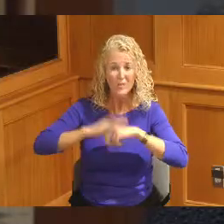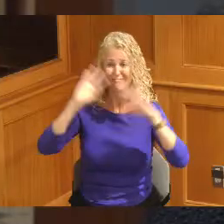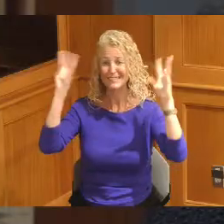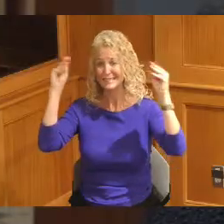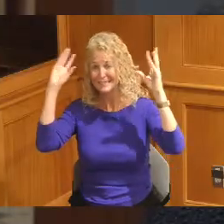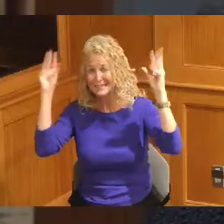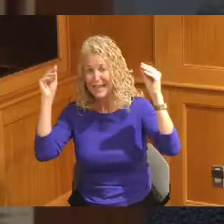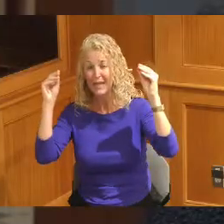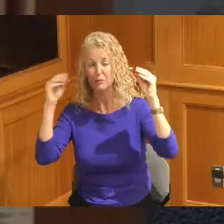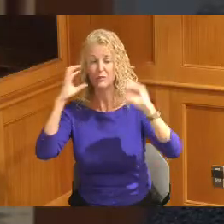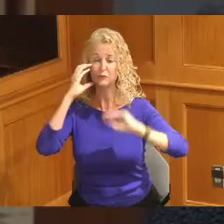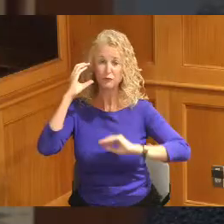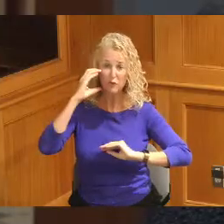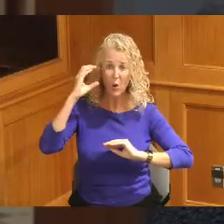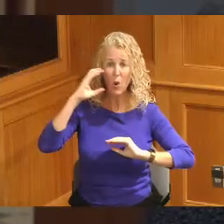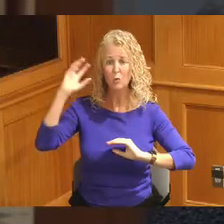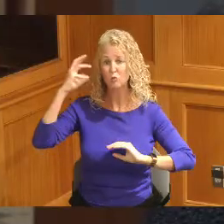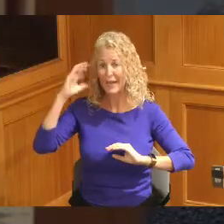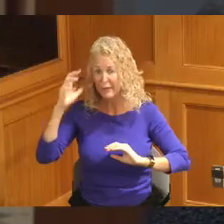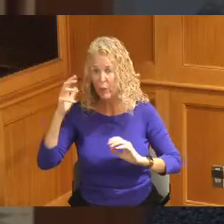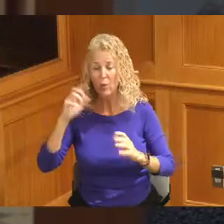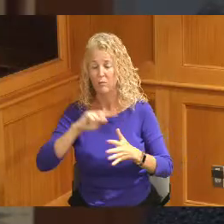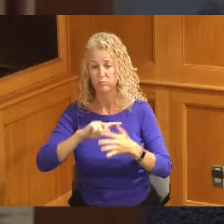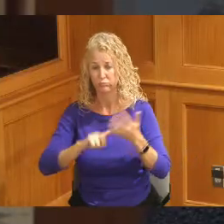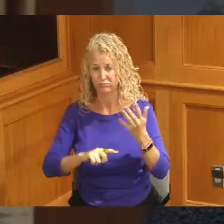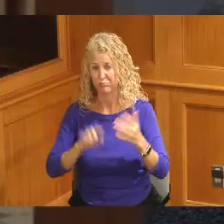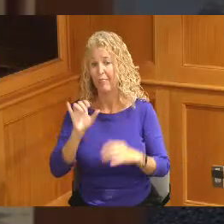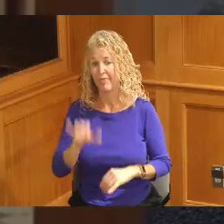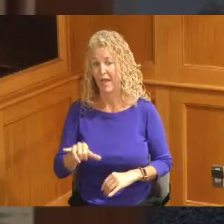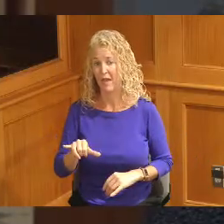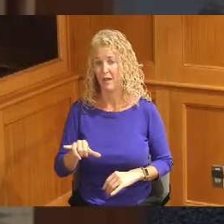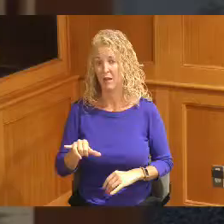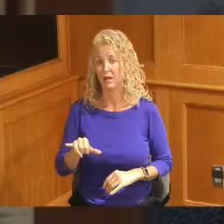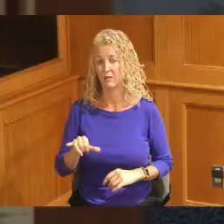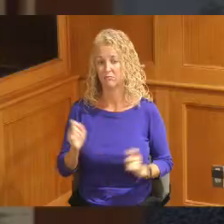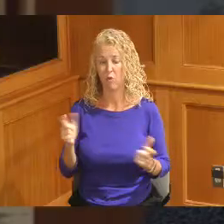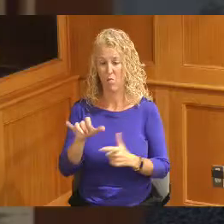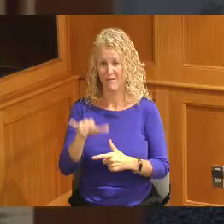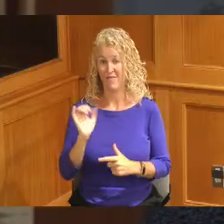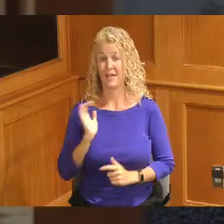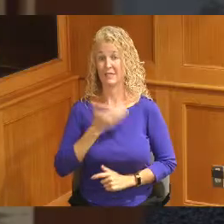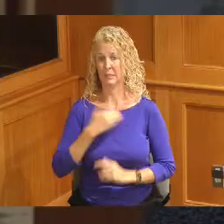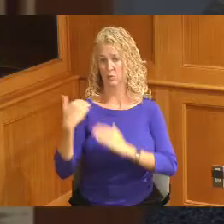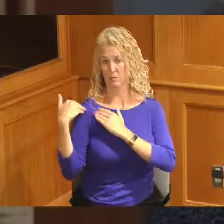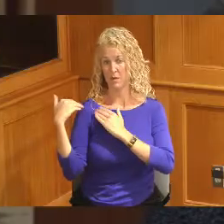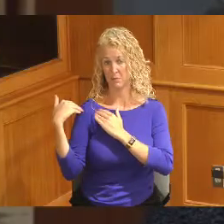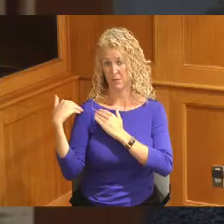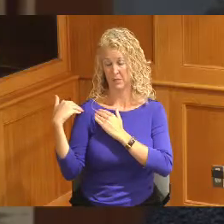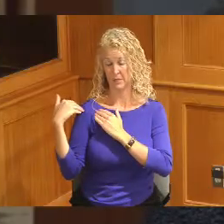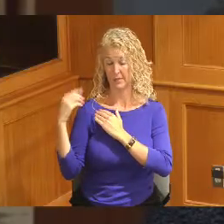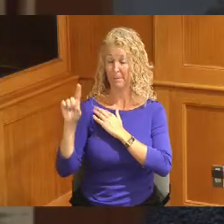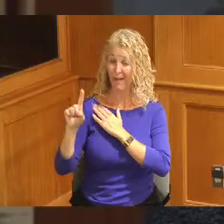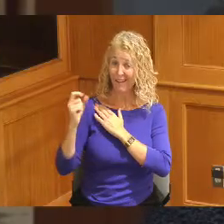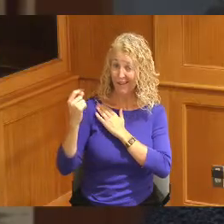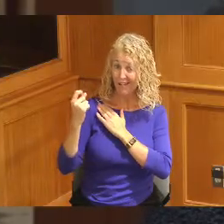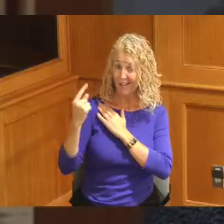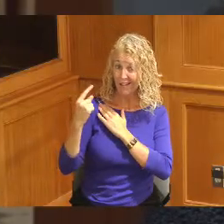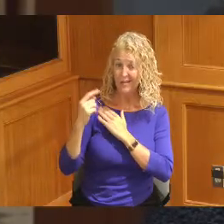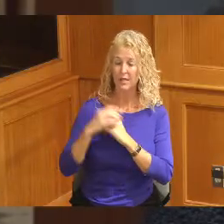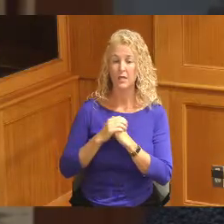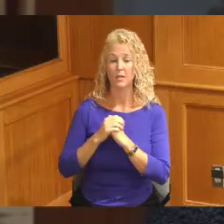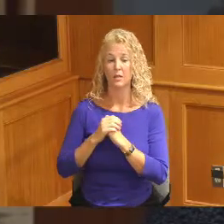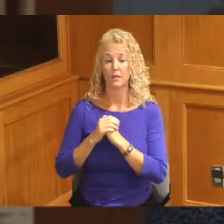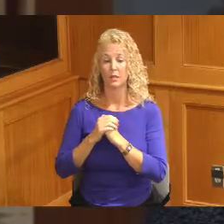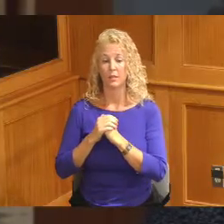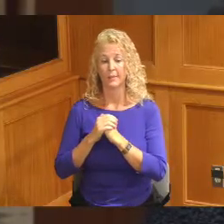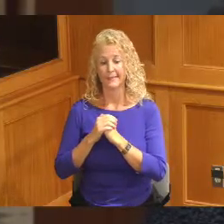Hamilton County, emergency EAS system, no weather radios, all those kinds of things. But the onus behind this